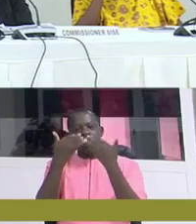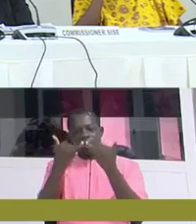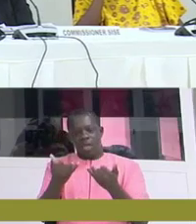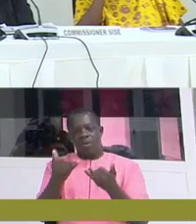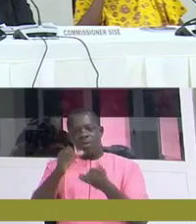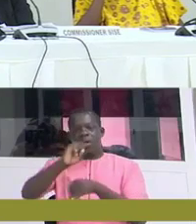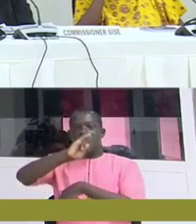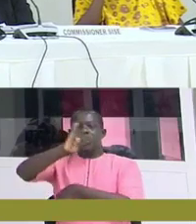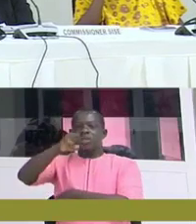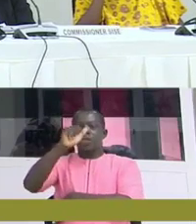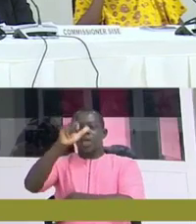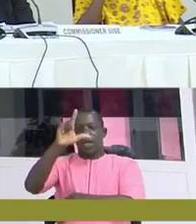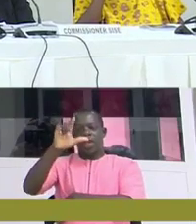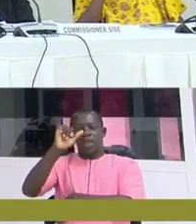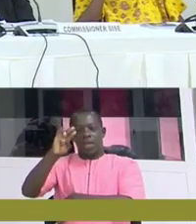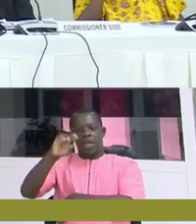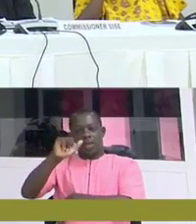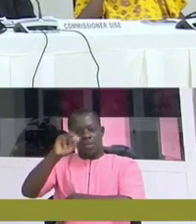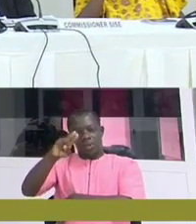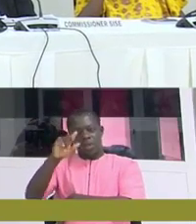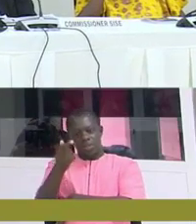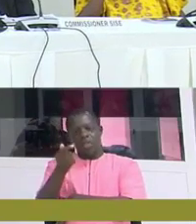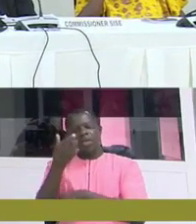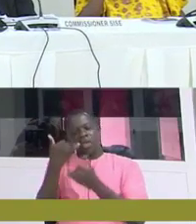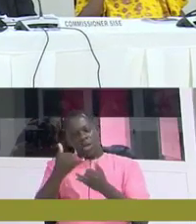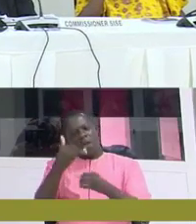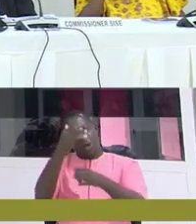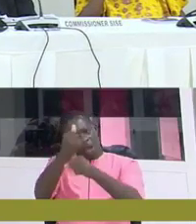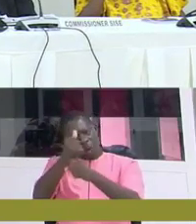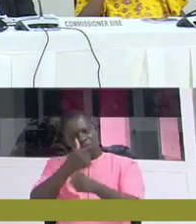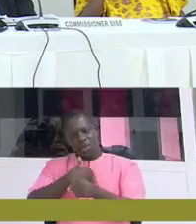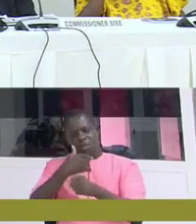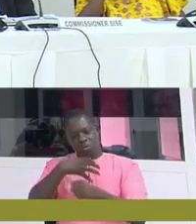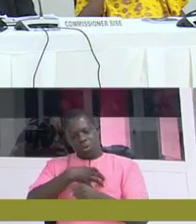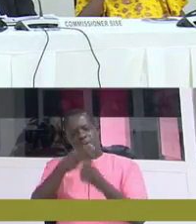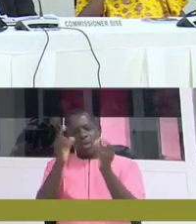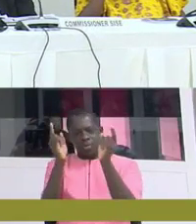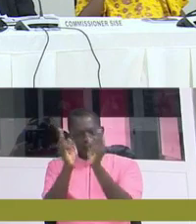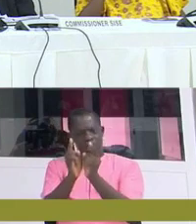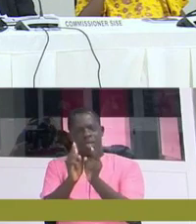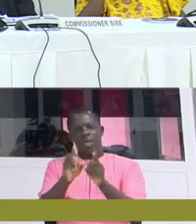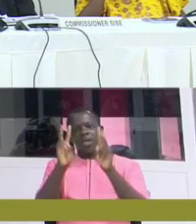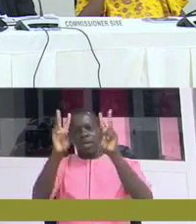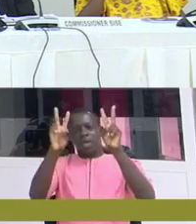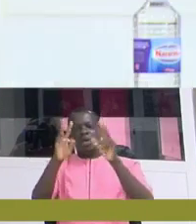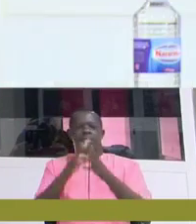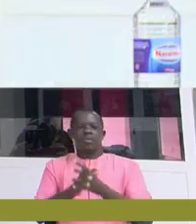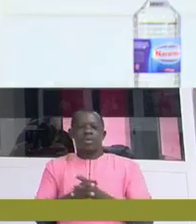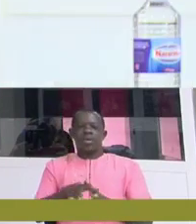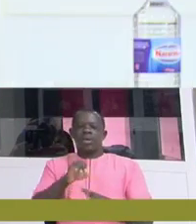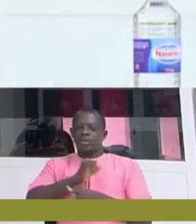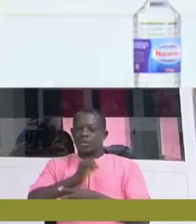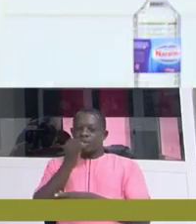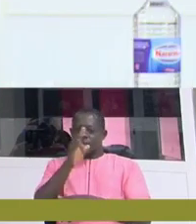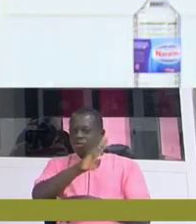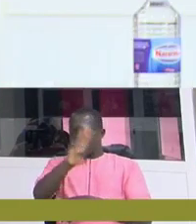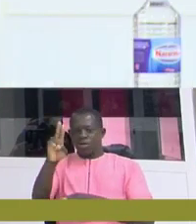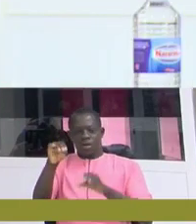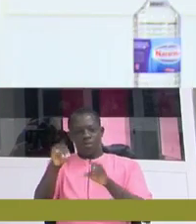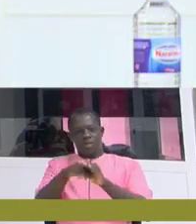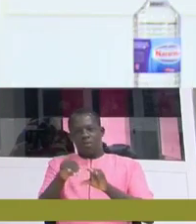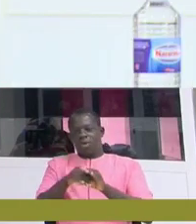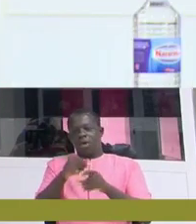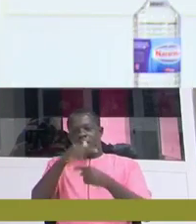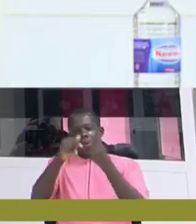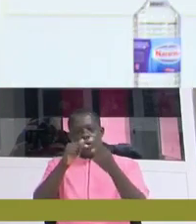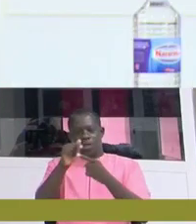yaya sinyo jeno nyame. Then assist me so that I could be able to see yaya. Konyente tadunna nyum kwa kono. He said, I will not involve in this issue. Because